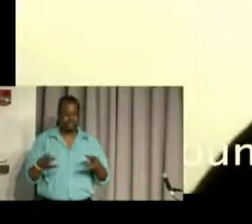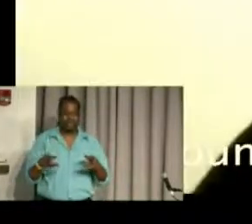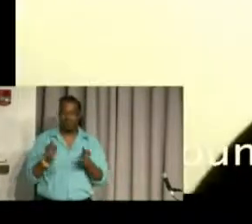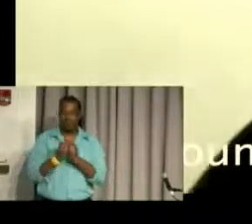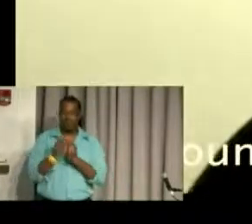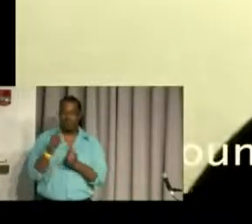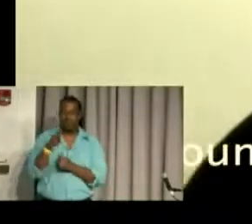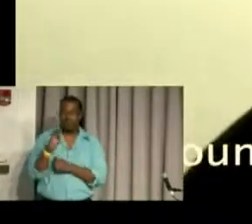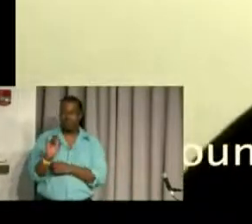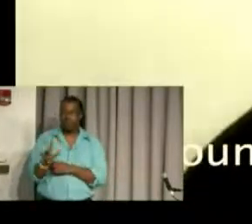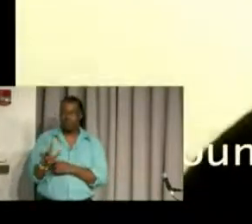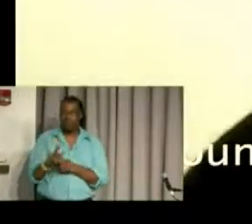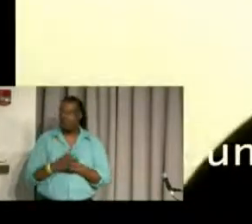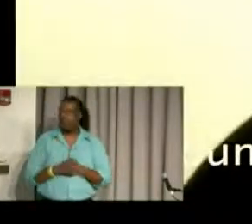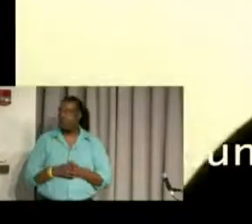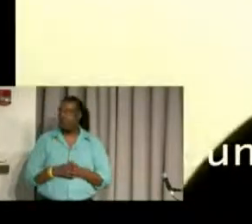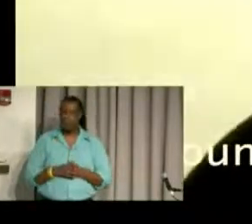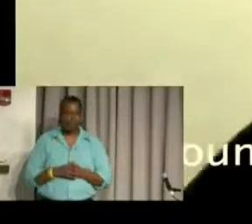tribunal.